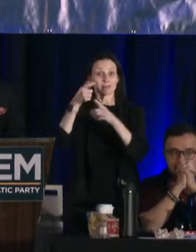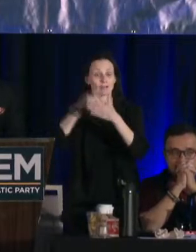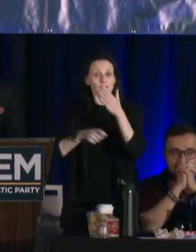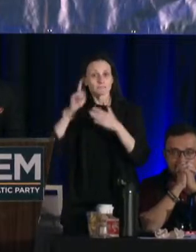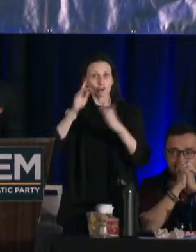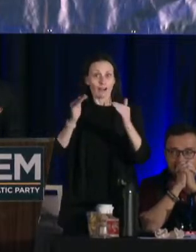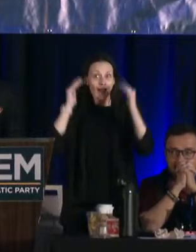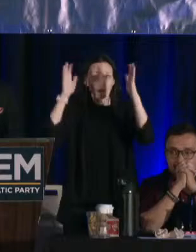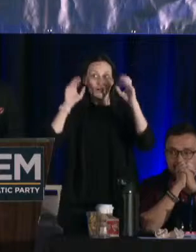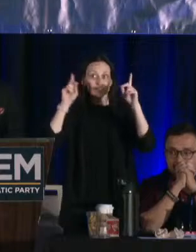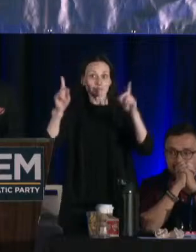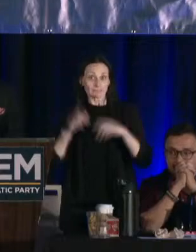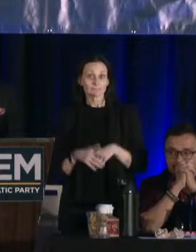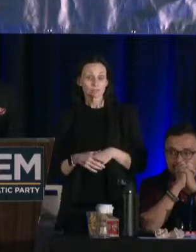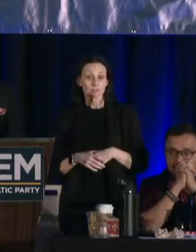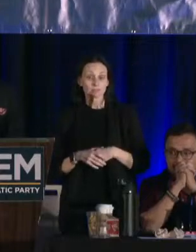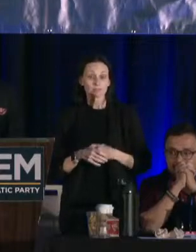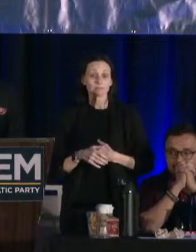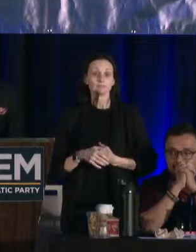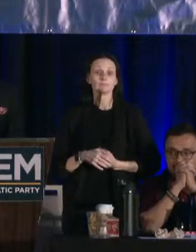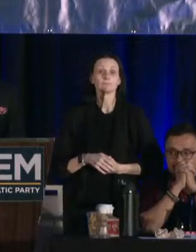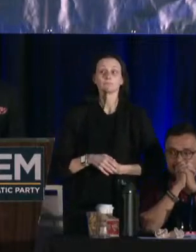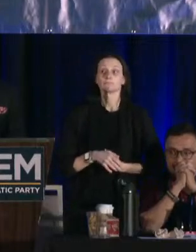higher education,